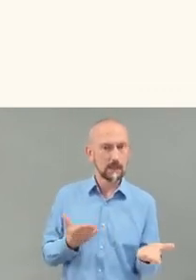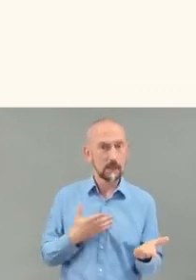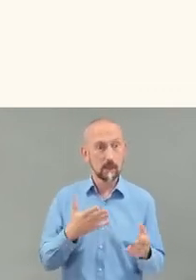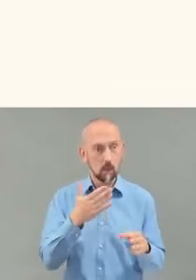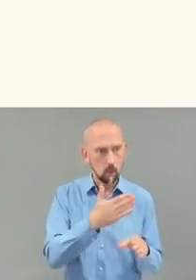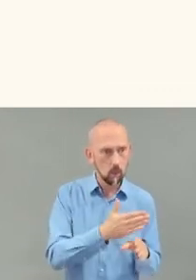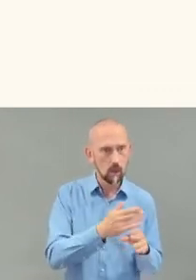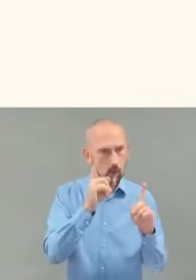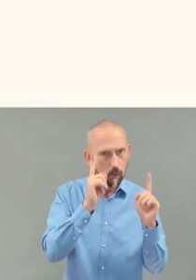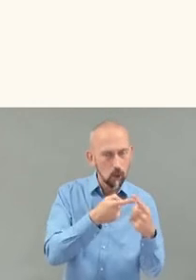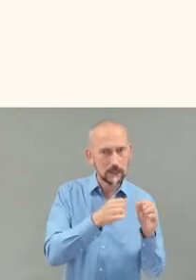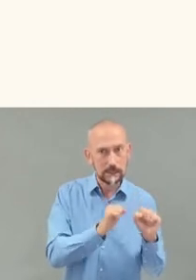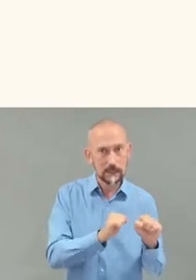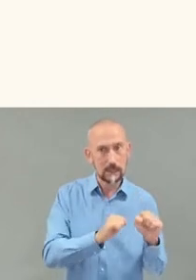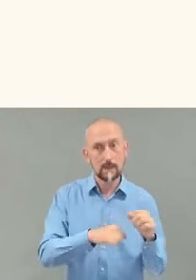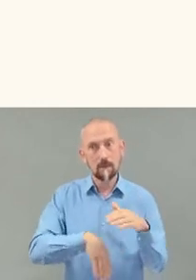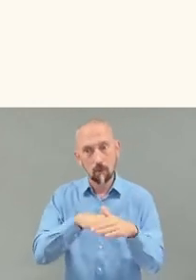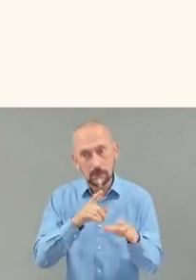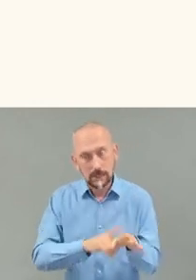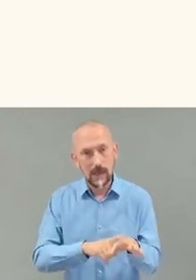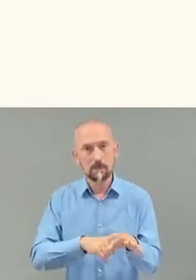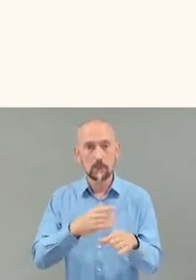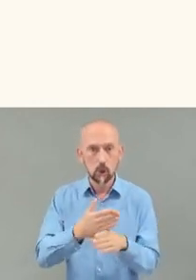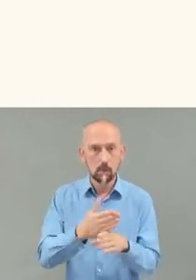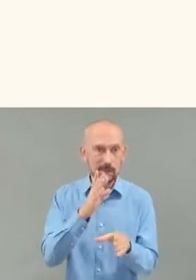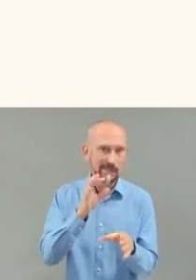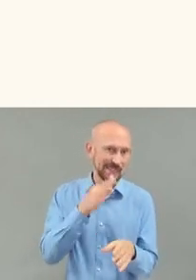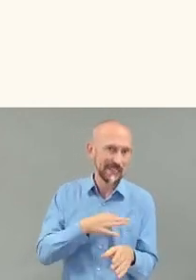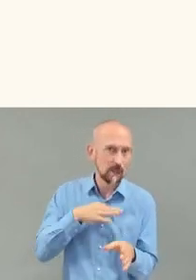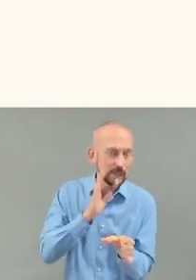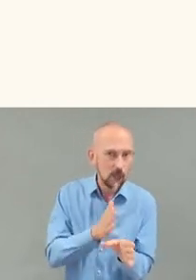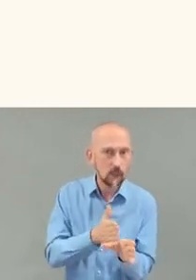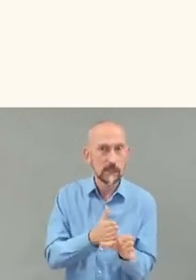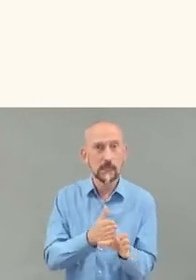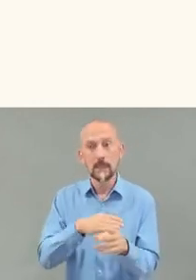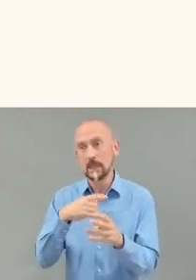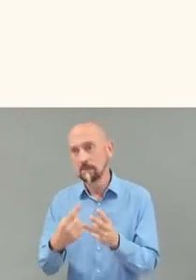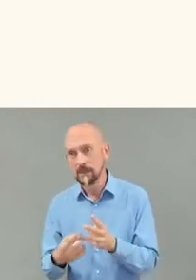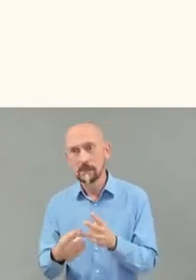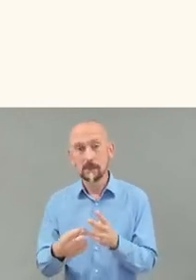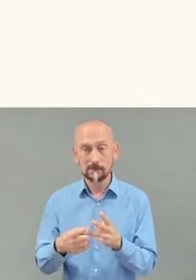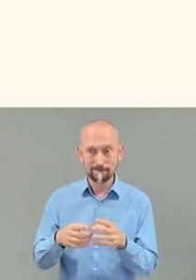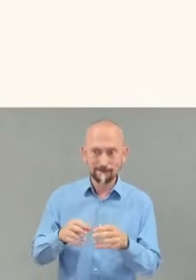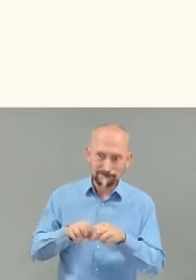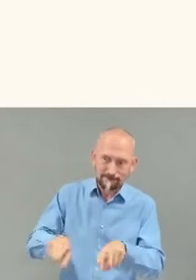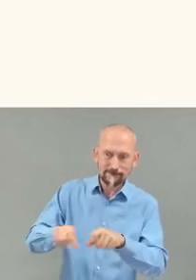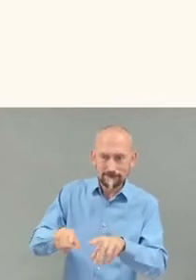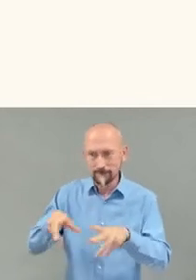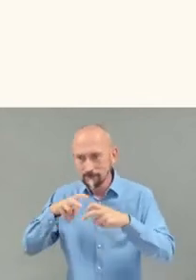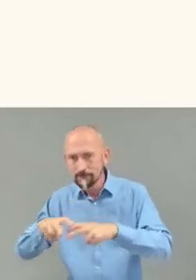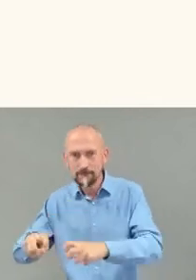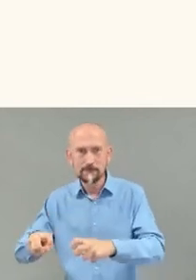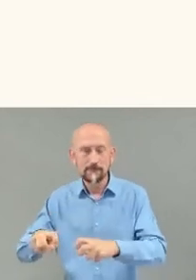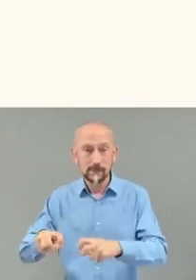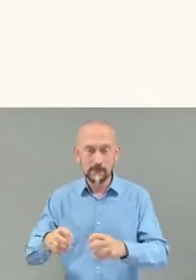full-time job as a clinical psychologist and then finding time to continue with this initiative, I think that's something